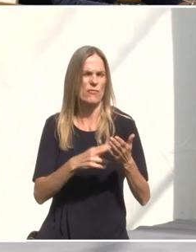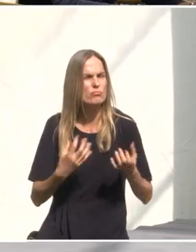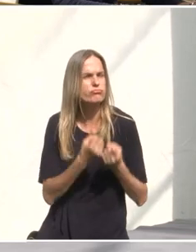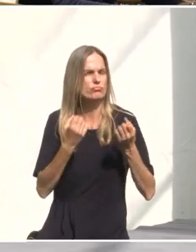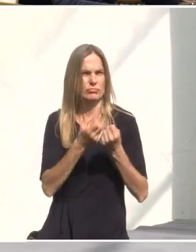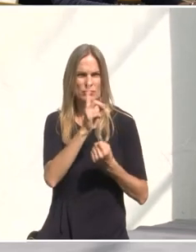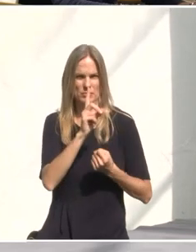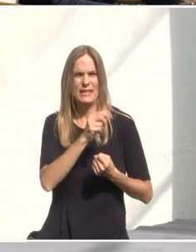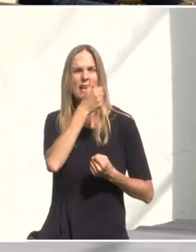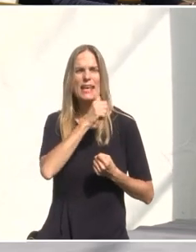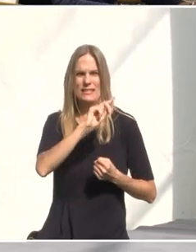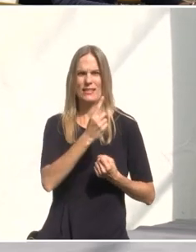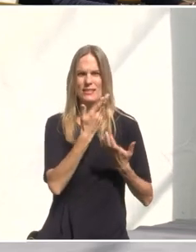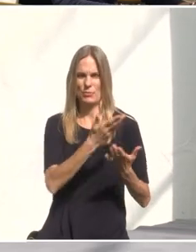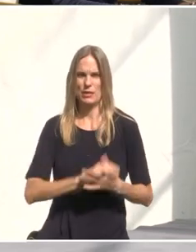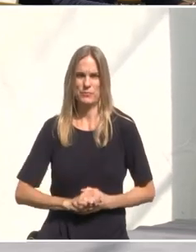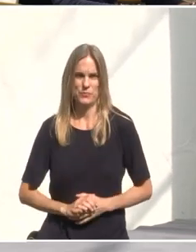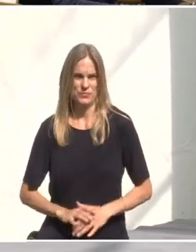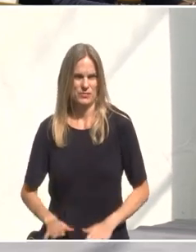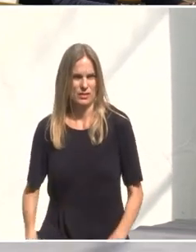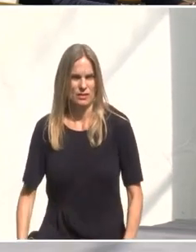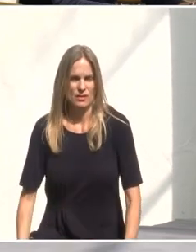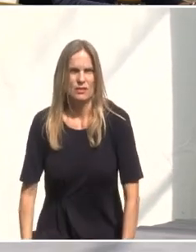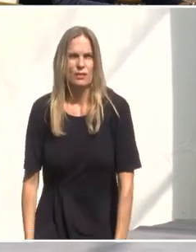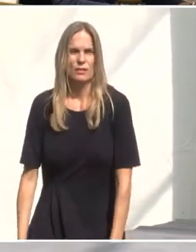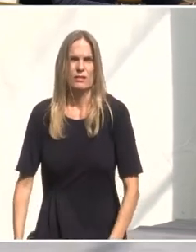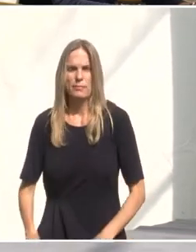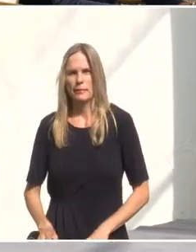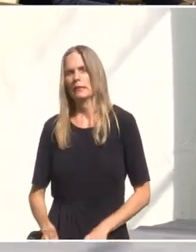Yes, sorry, this seems to be a bit stuck. All right.